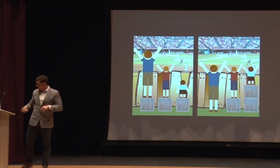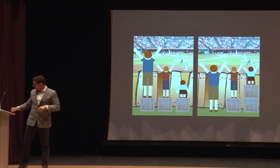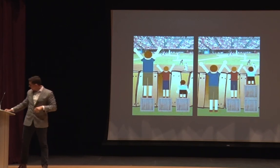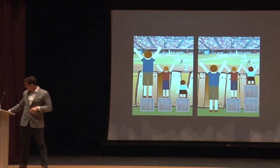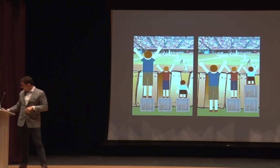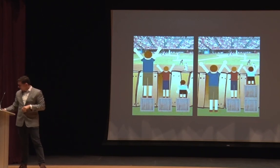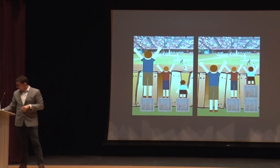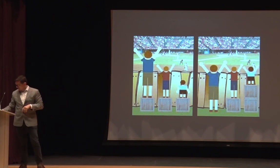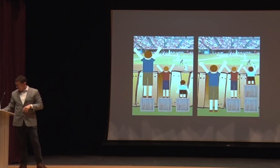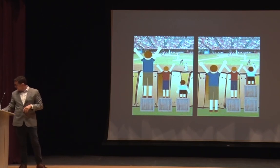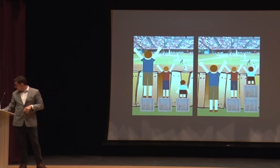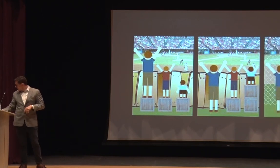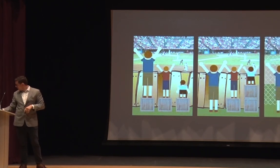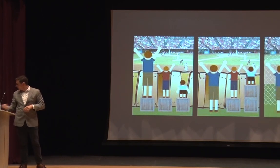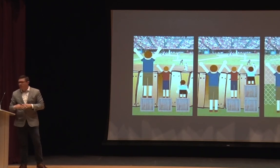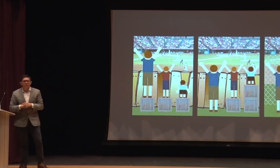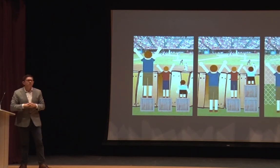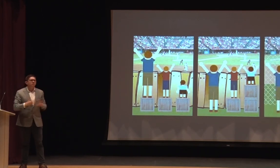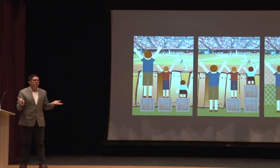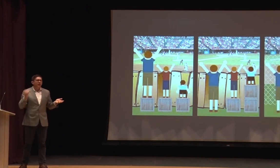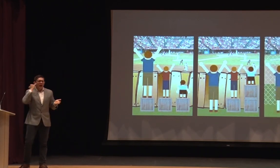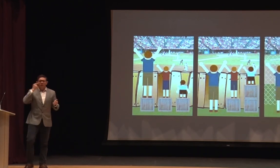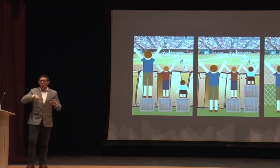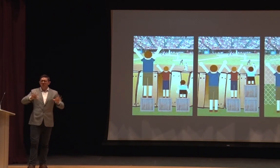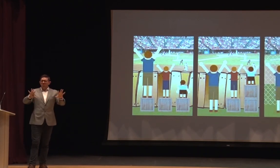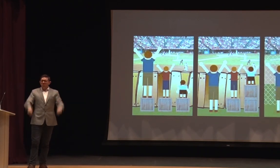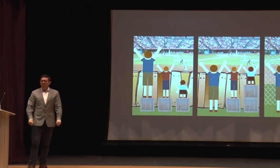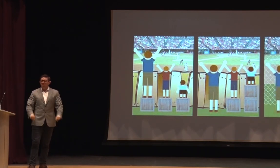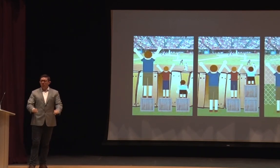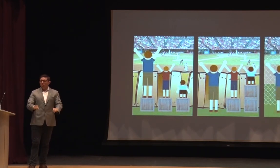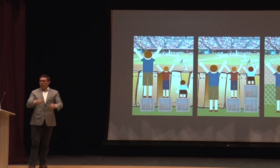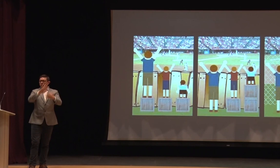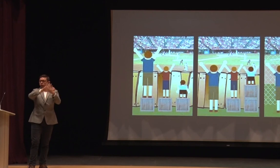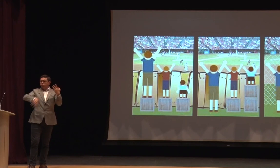I want to push this thinking just a little bit farther.